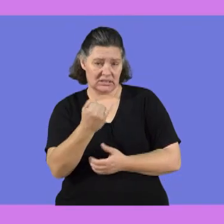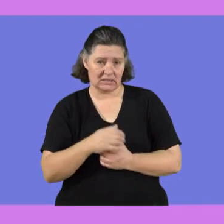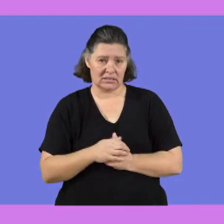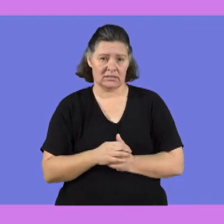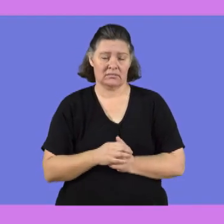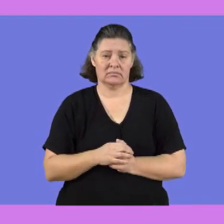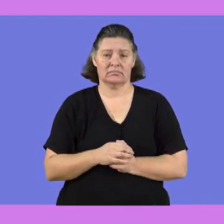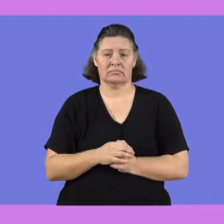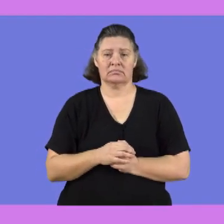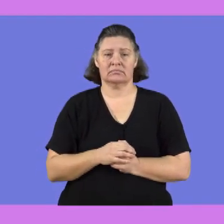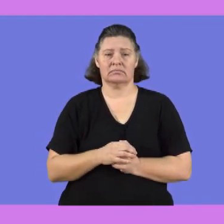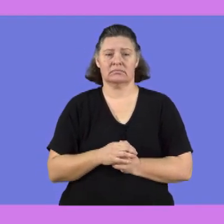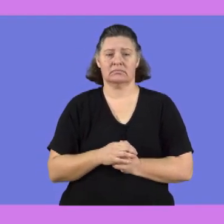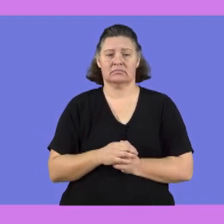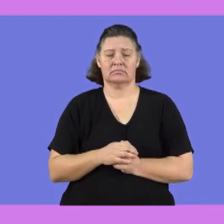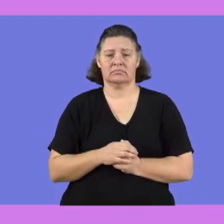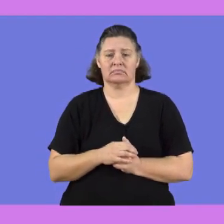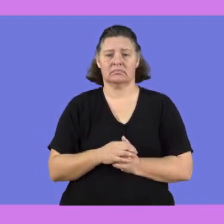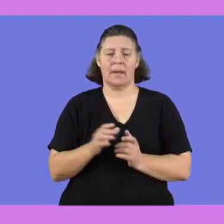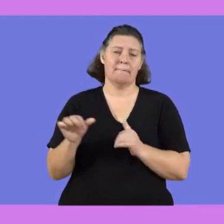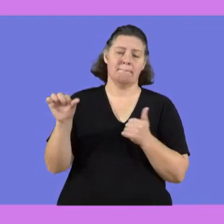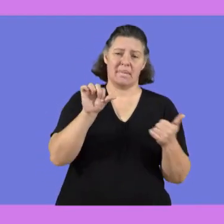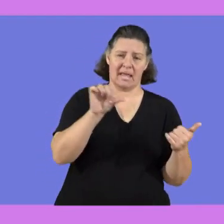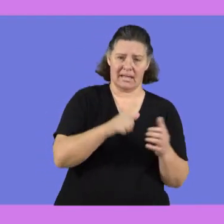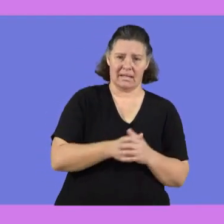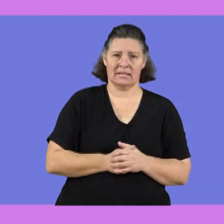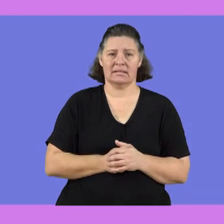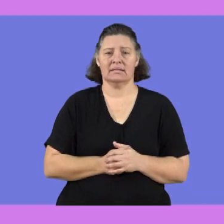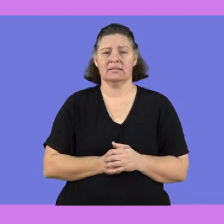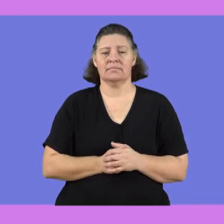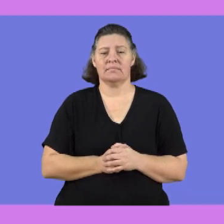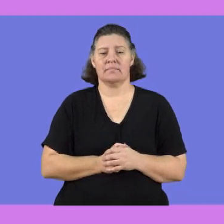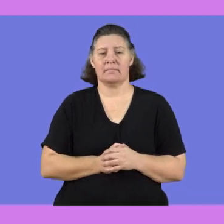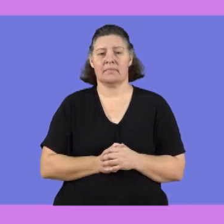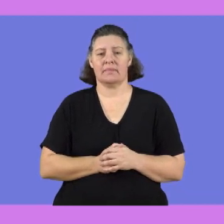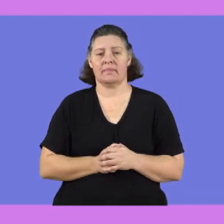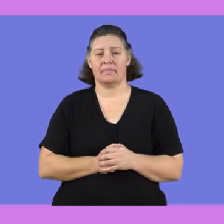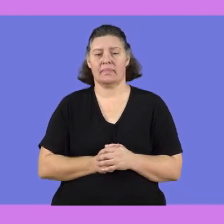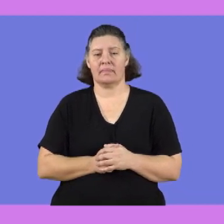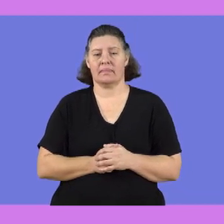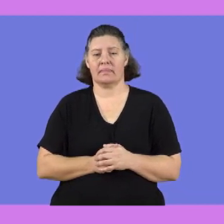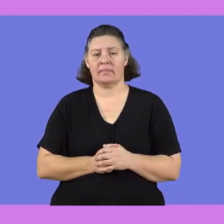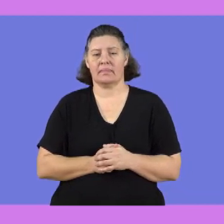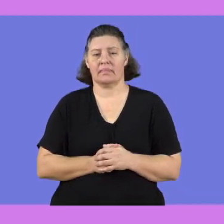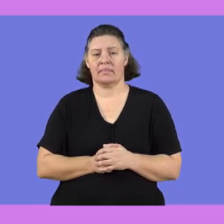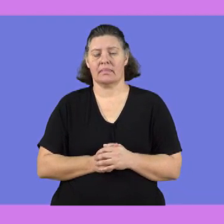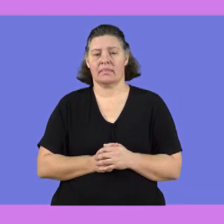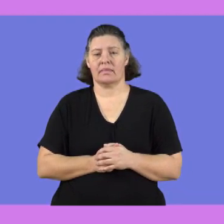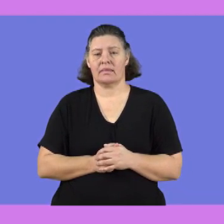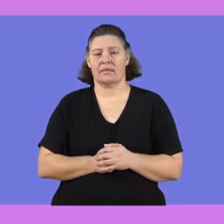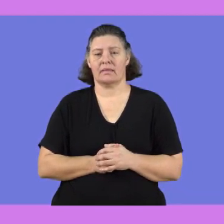of concentrated juice. I would like to write my heading here. Let me go back.